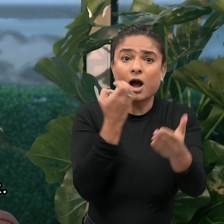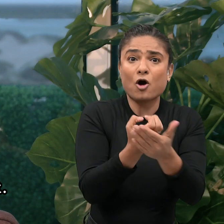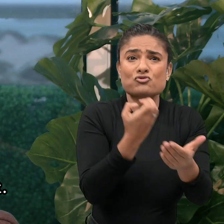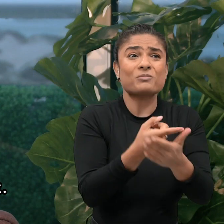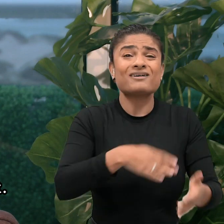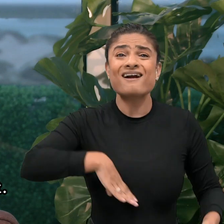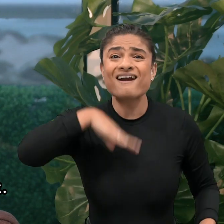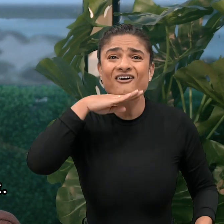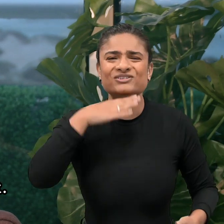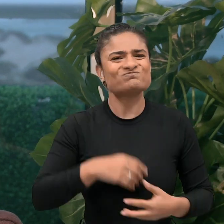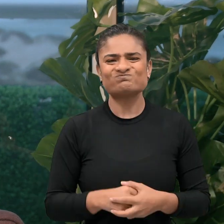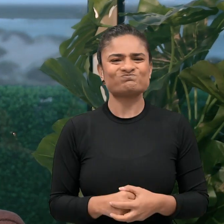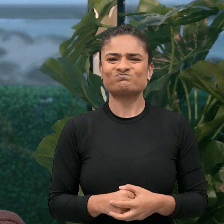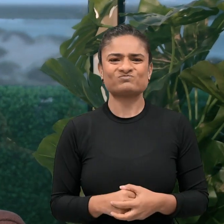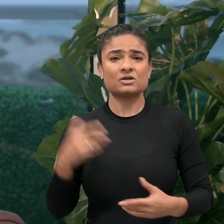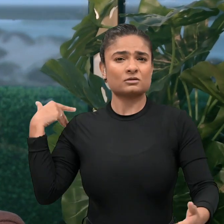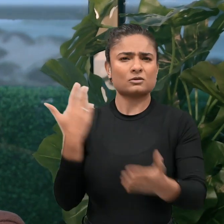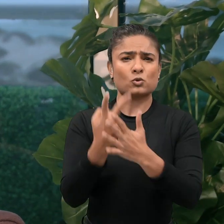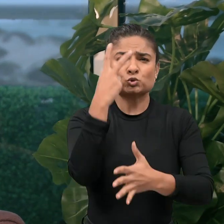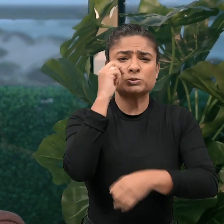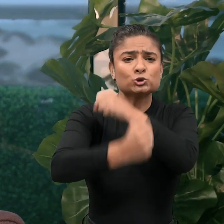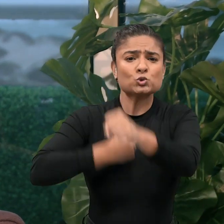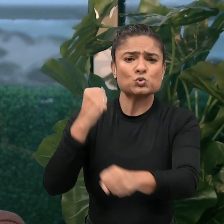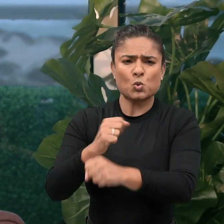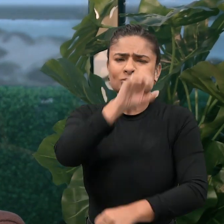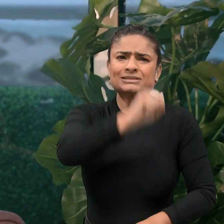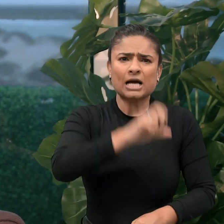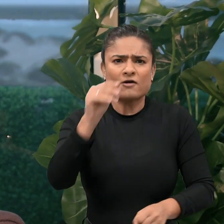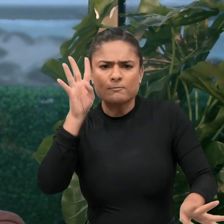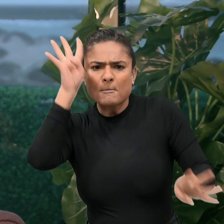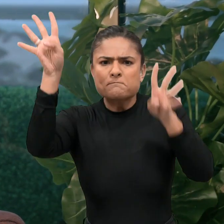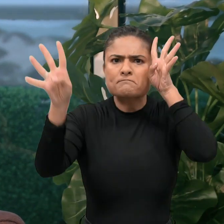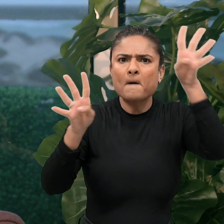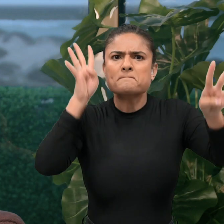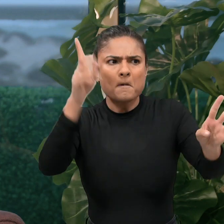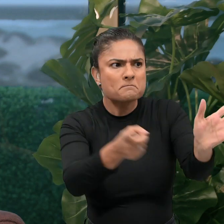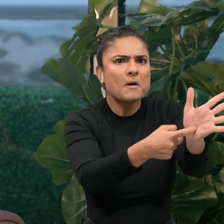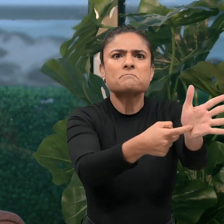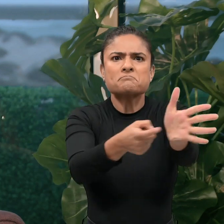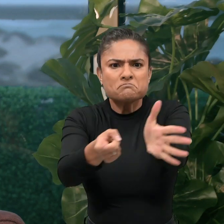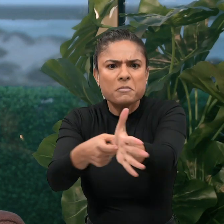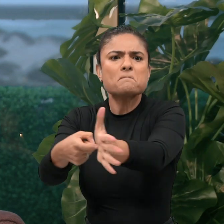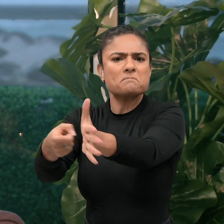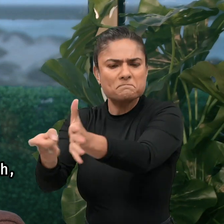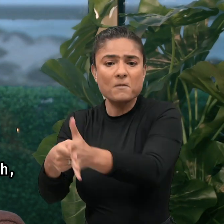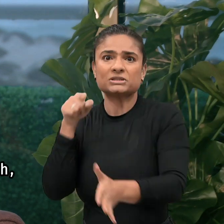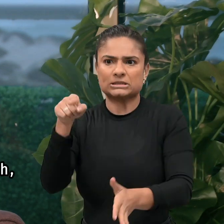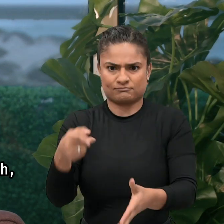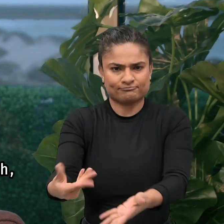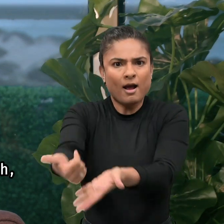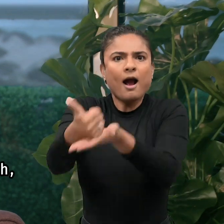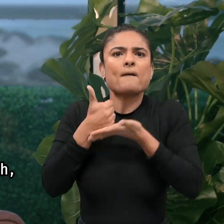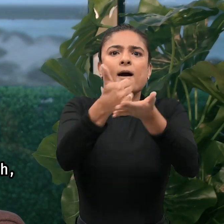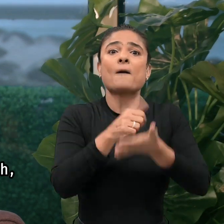is not insignificant. For the past 2 decades, South Africa's creative industries have been identified as the